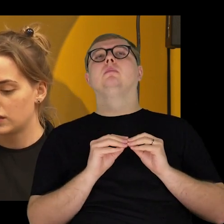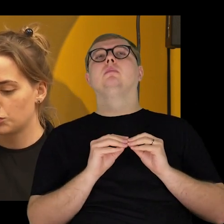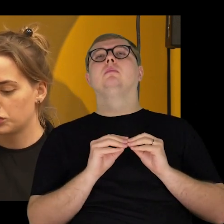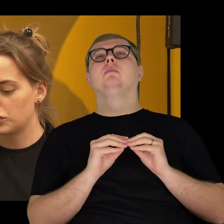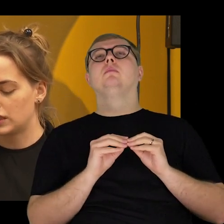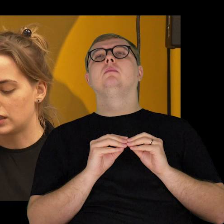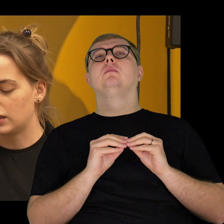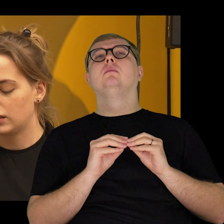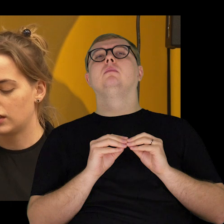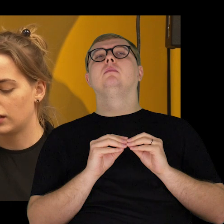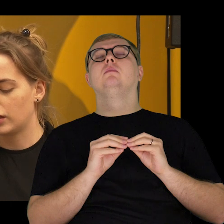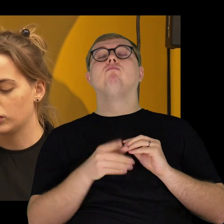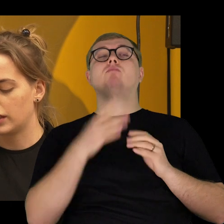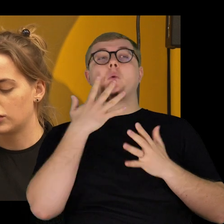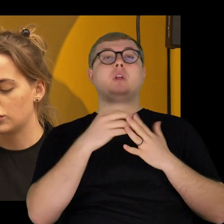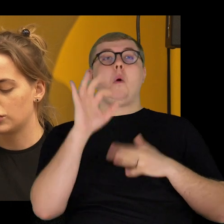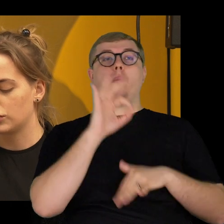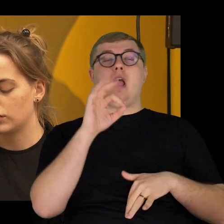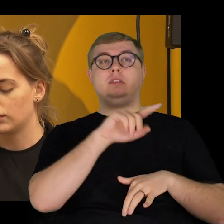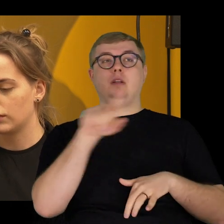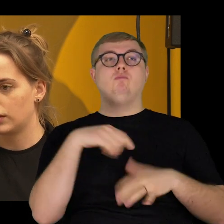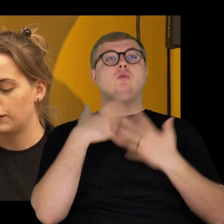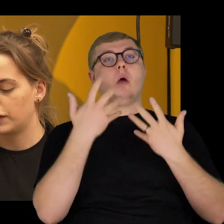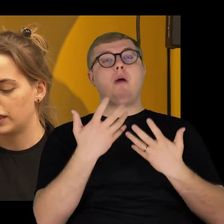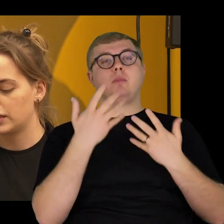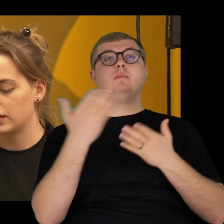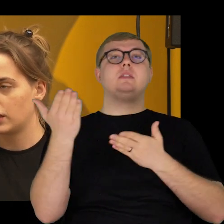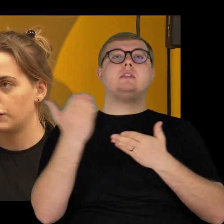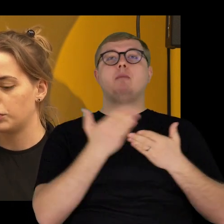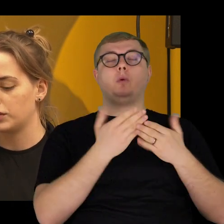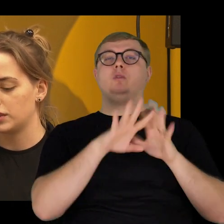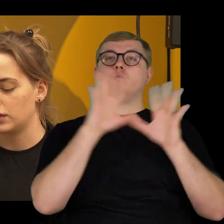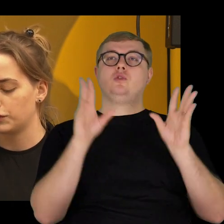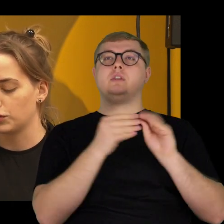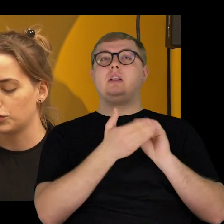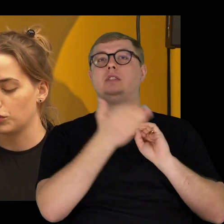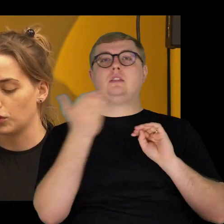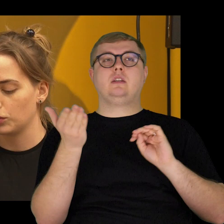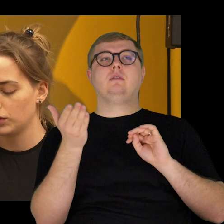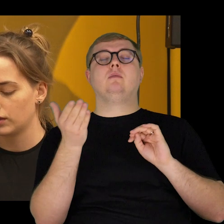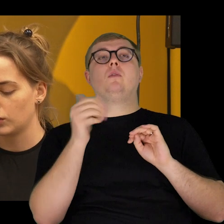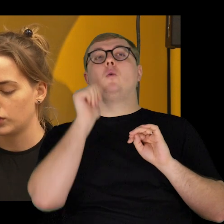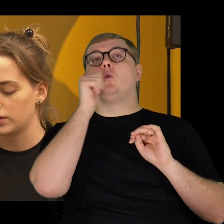Using this opportunity, I would like to invite everybody for